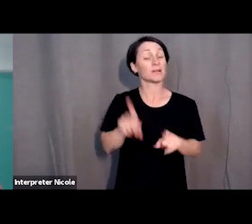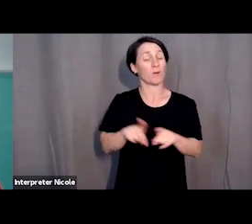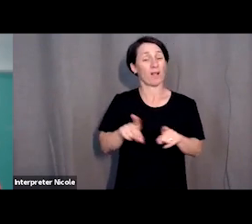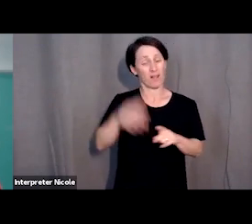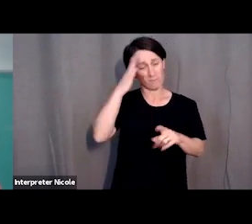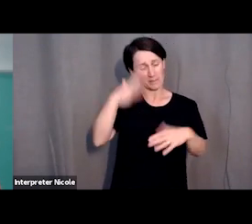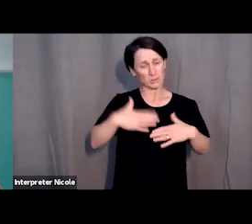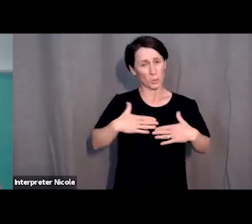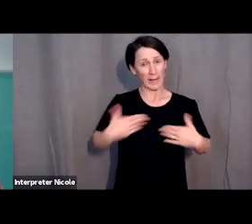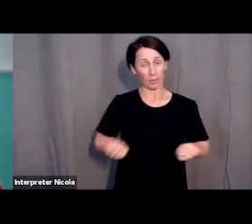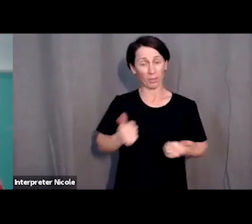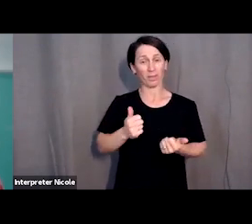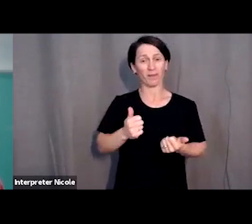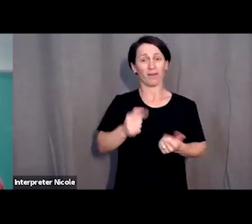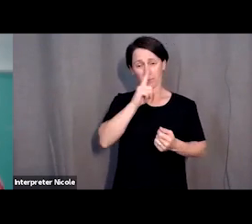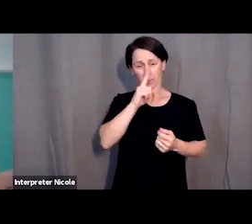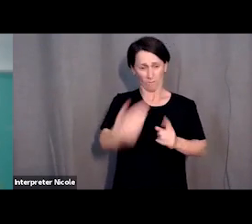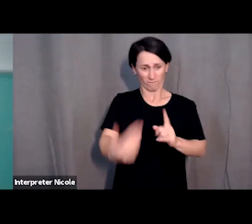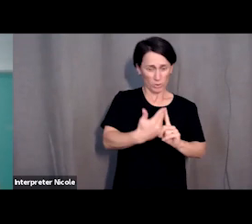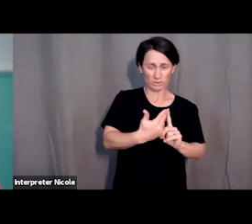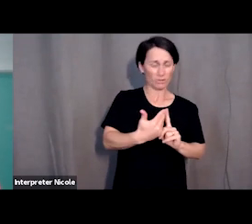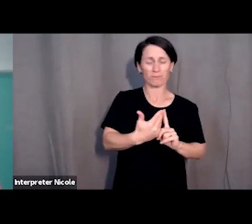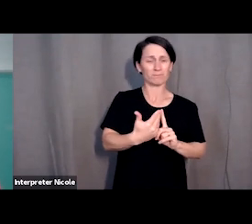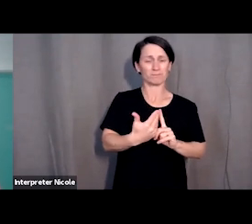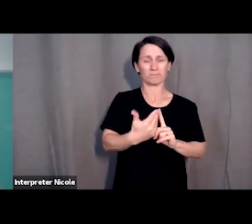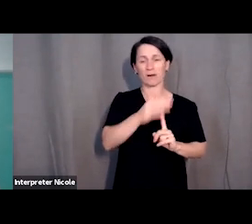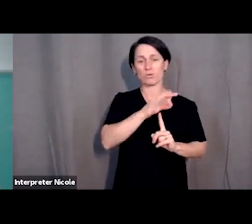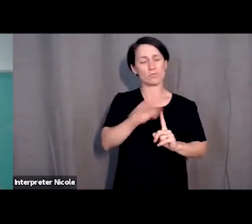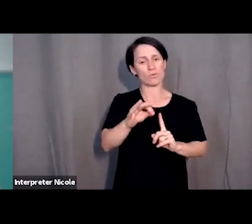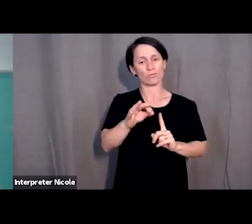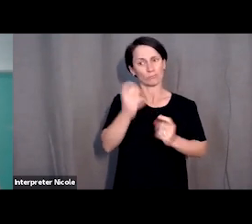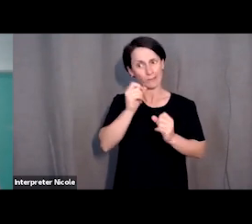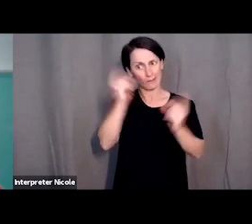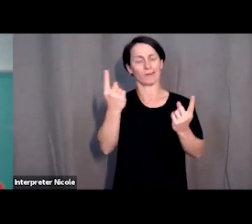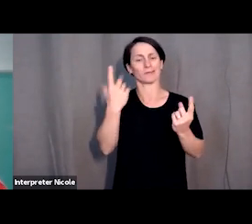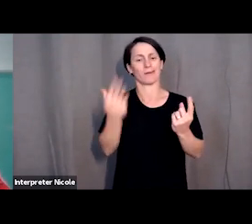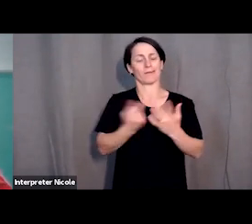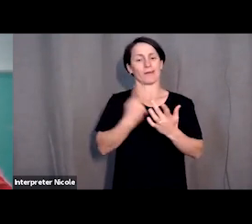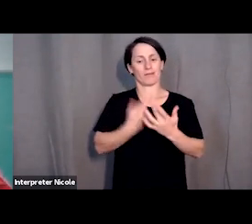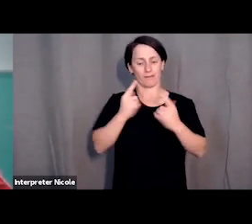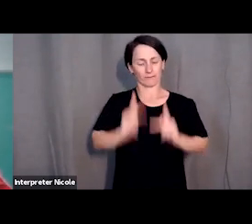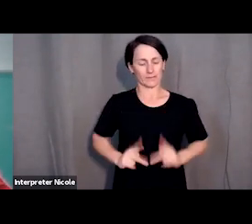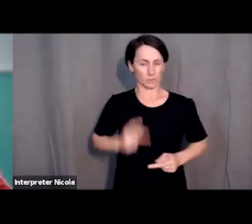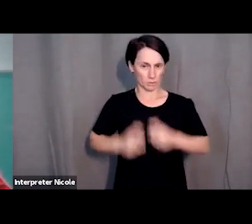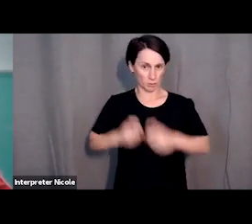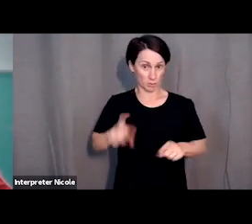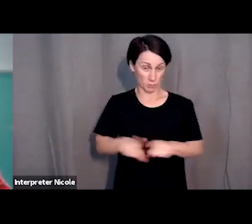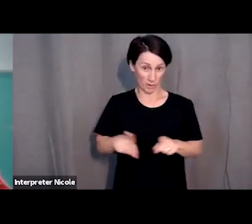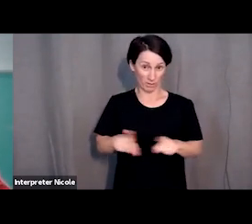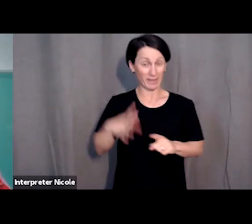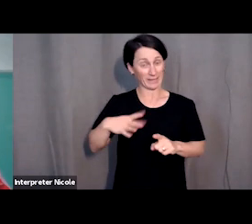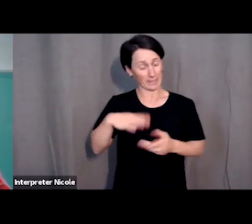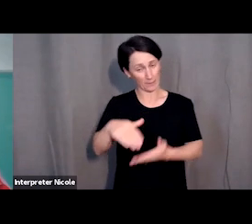see past their mental illness to the physical. But most of the time it was that they could see